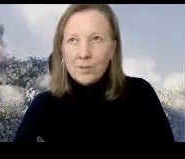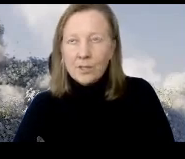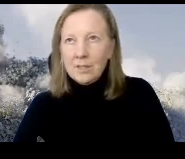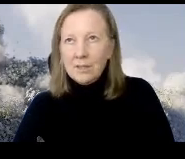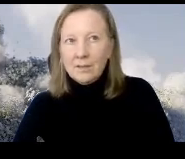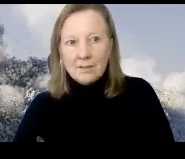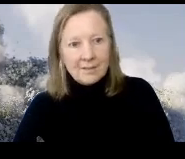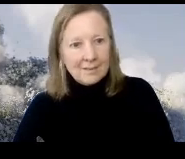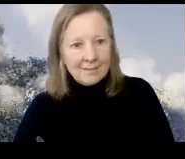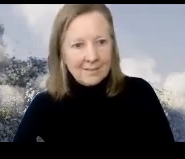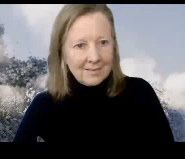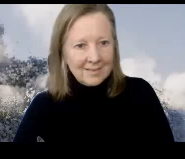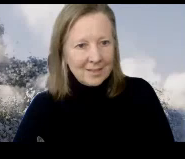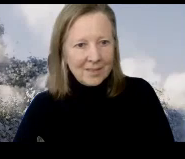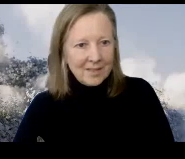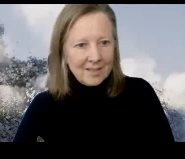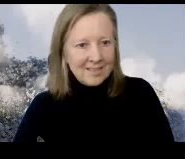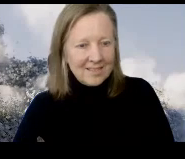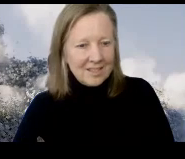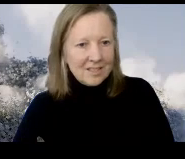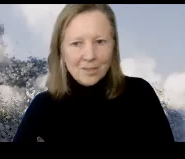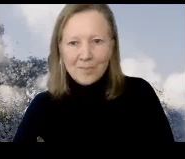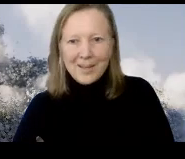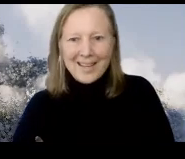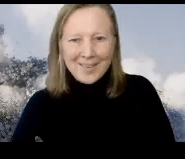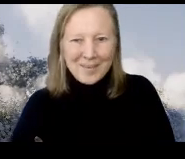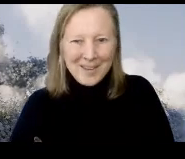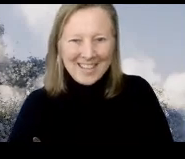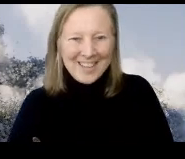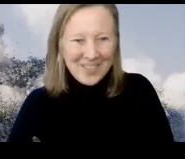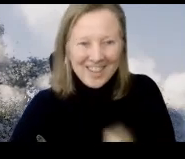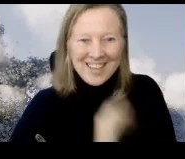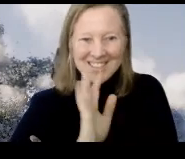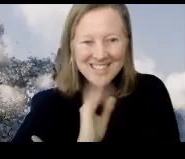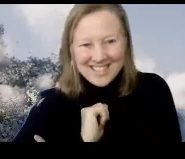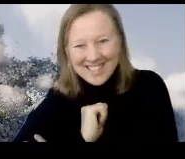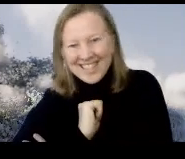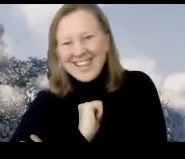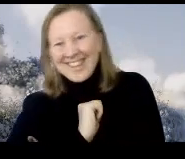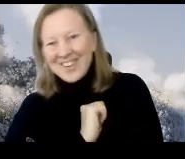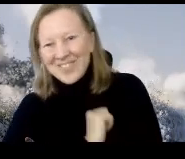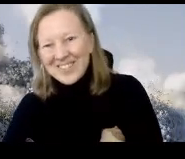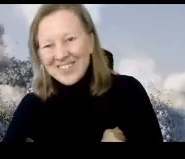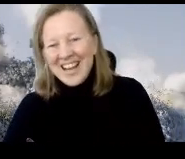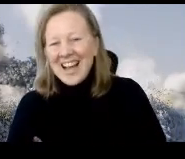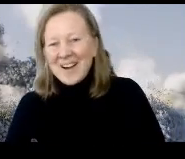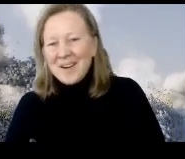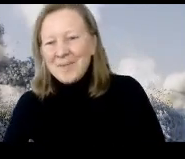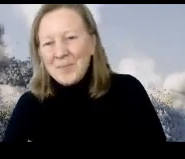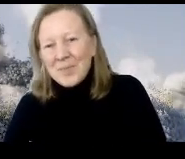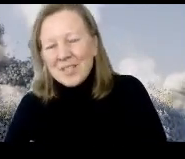immigration, refugee, something, and citizenship. I can't remember, IRCC, they're up